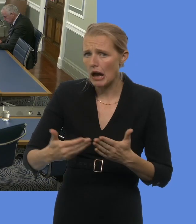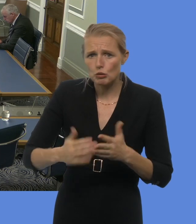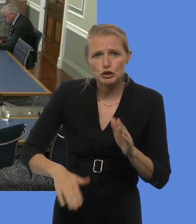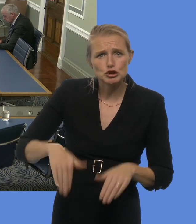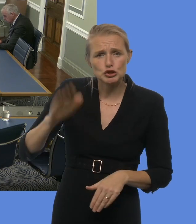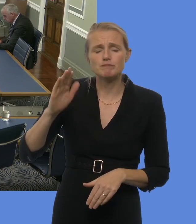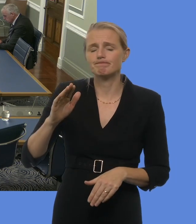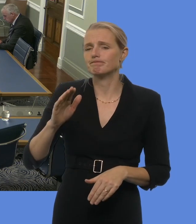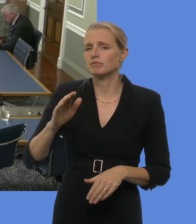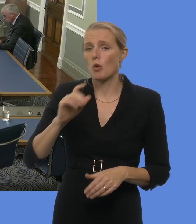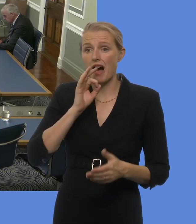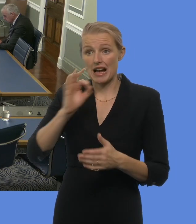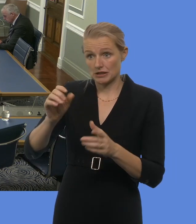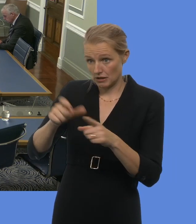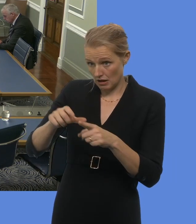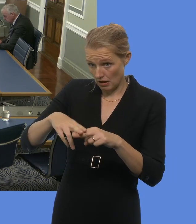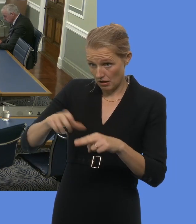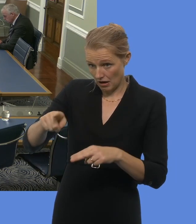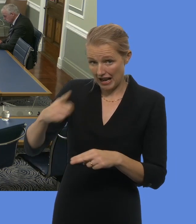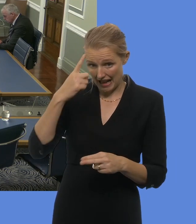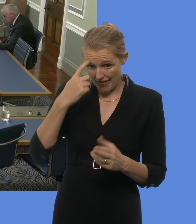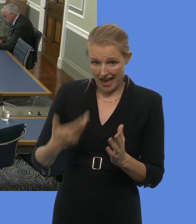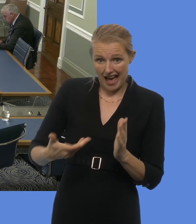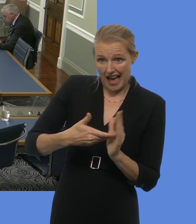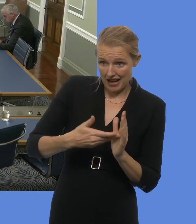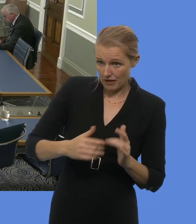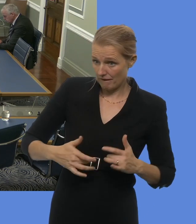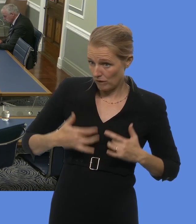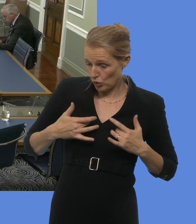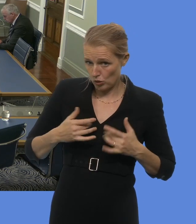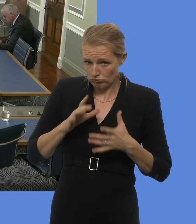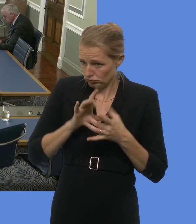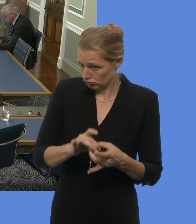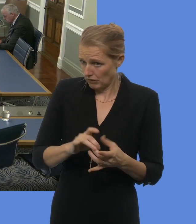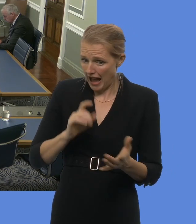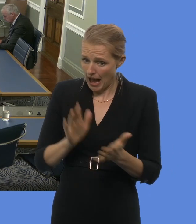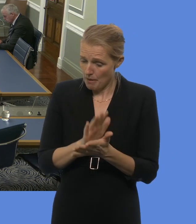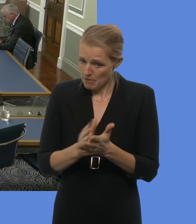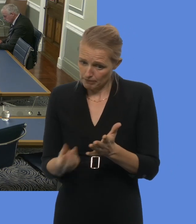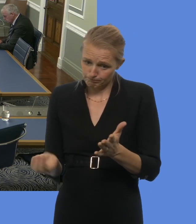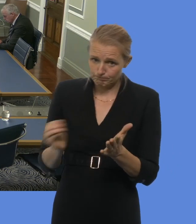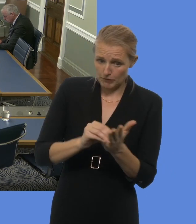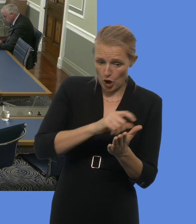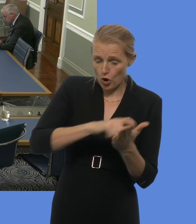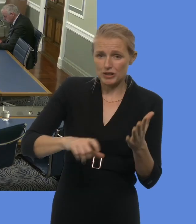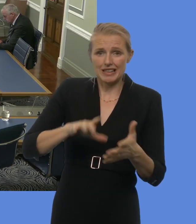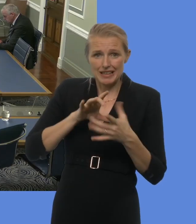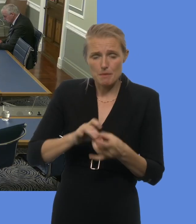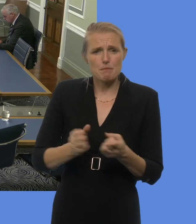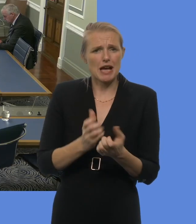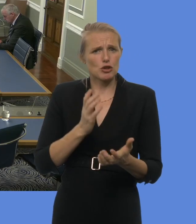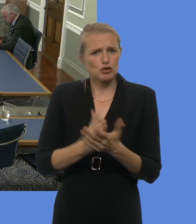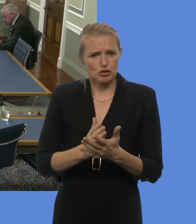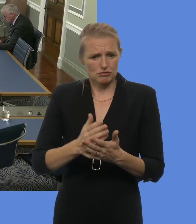ask the department if they're willing for a view. Yeah, for a view, not there, and if they're willing to put in a clause in that.